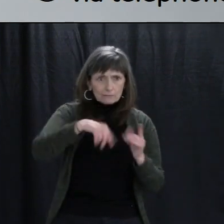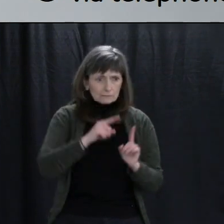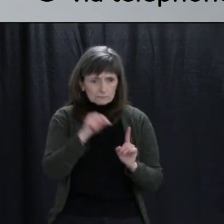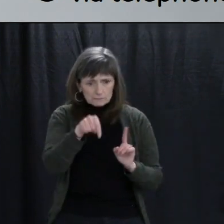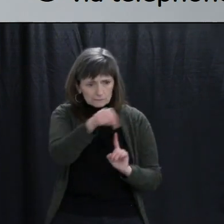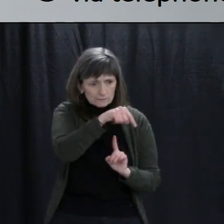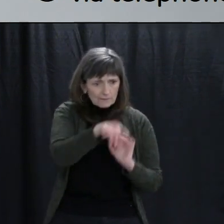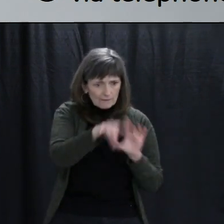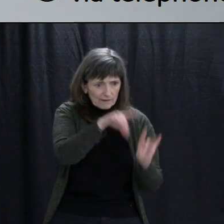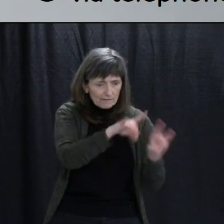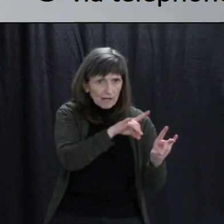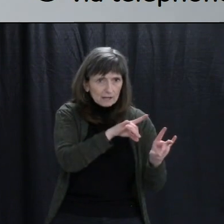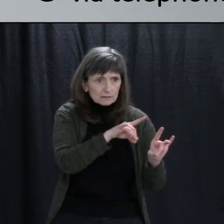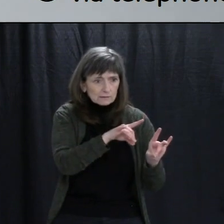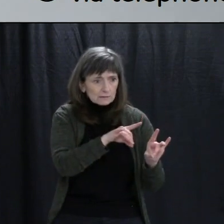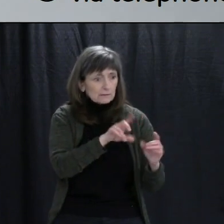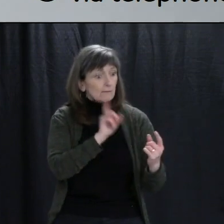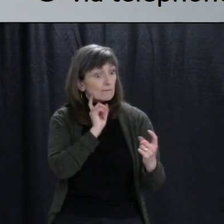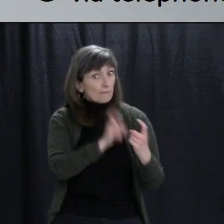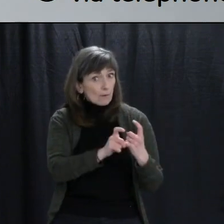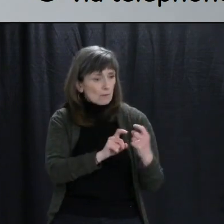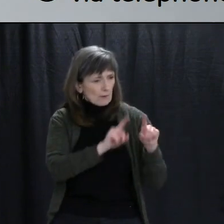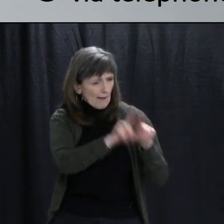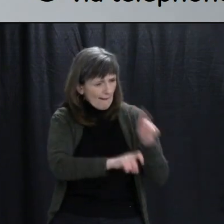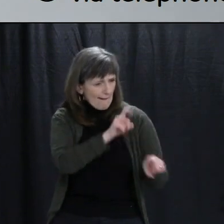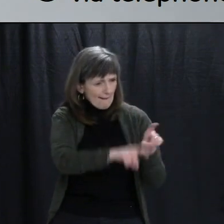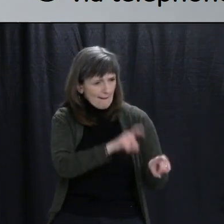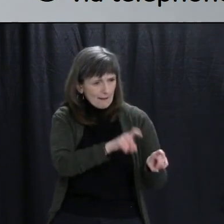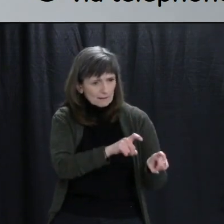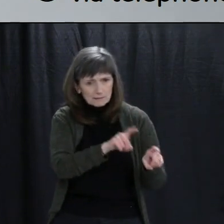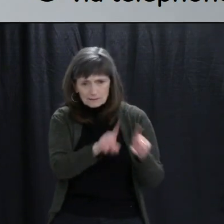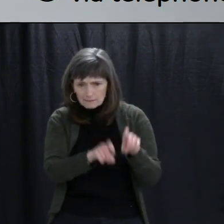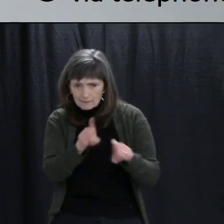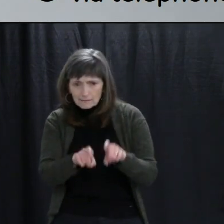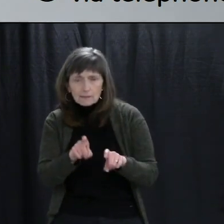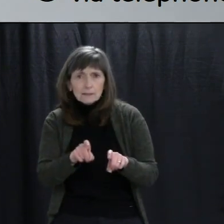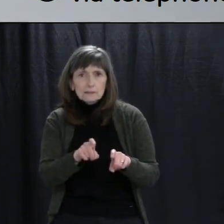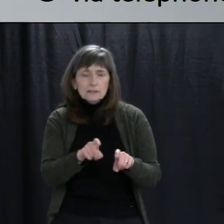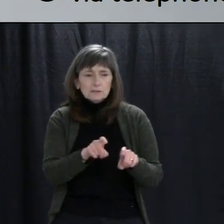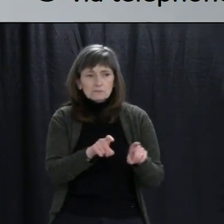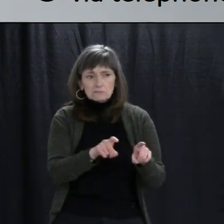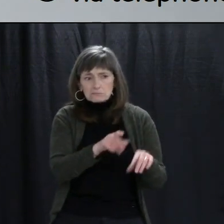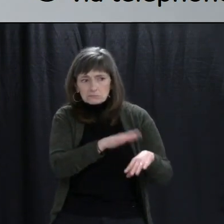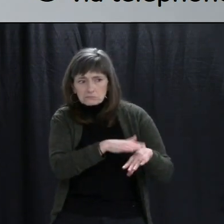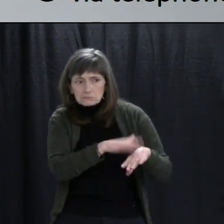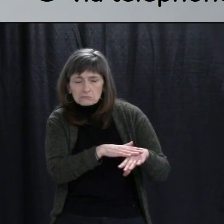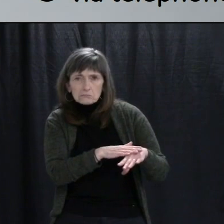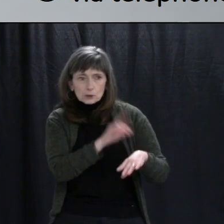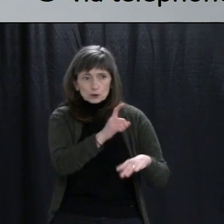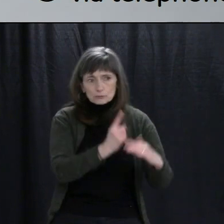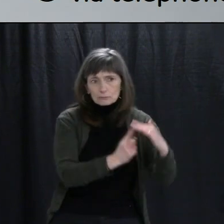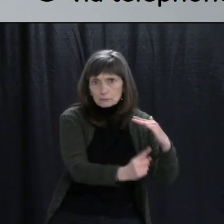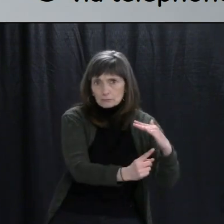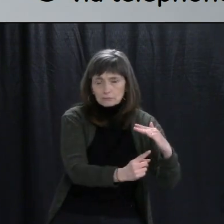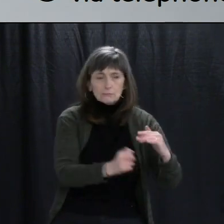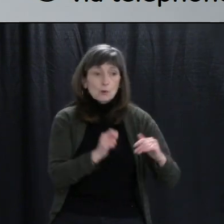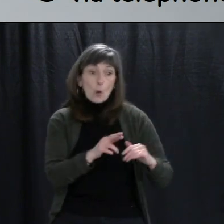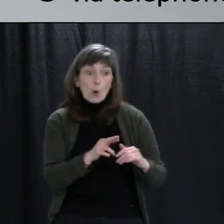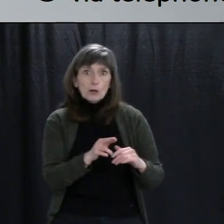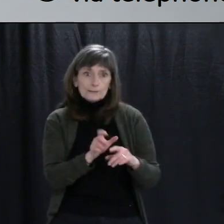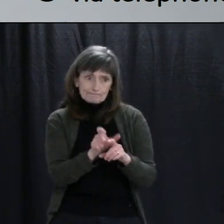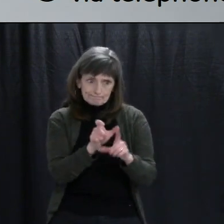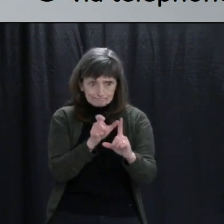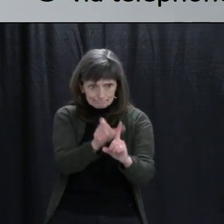will continue to recommend or advise isolation and quarantine of cases